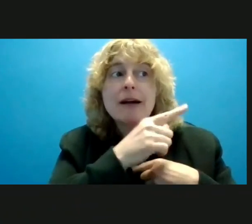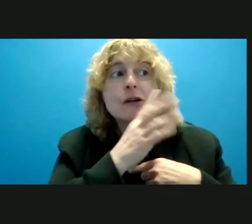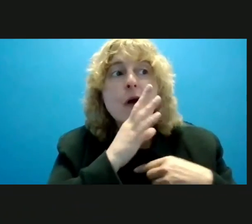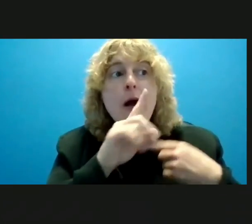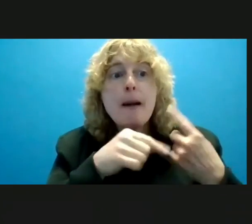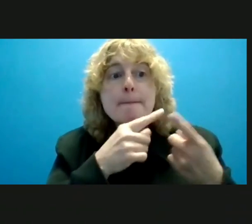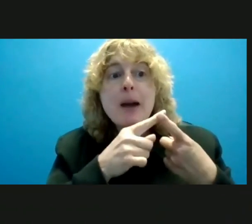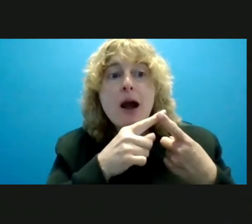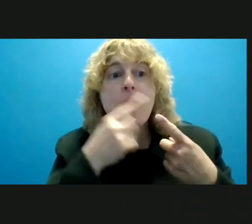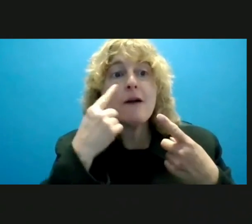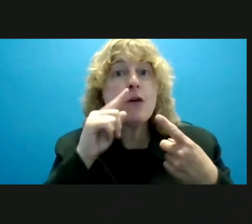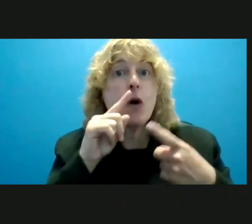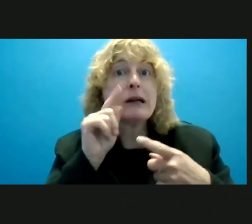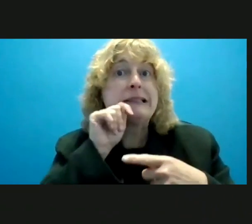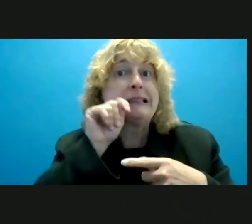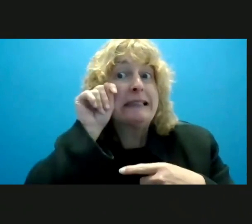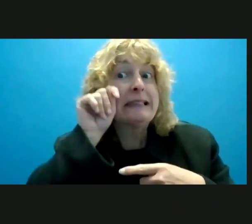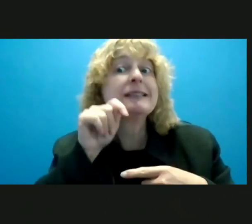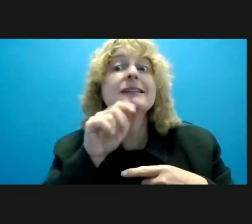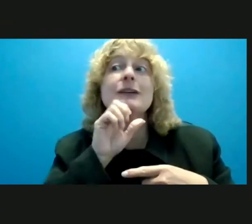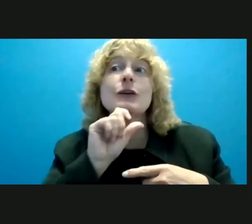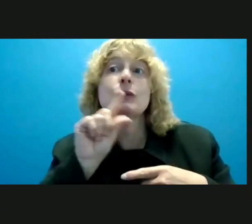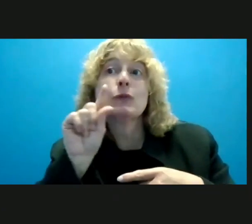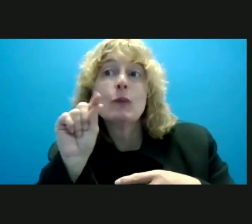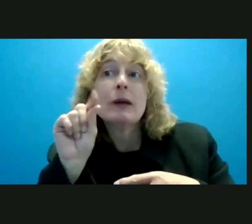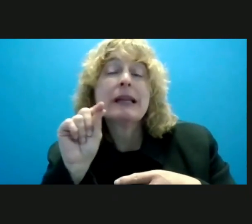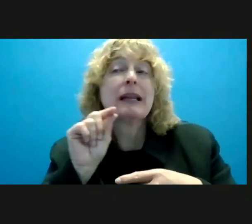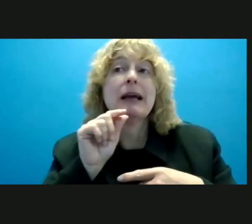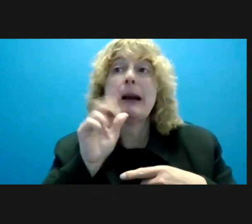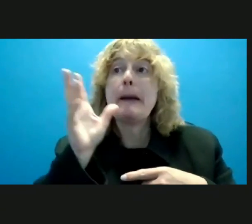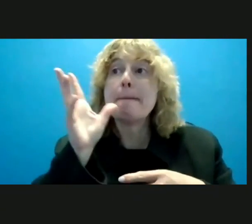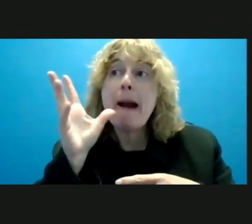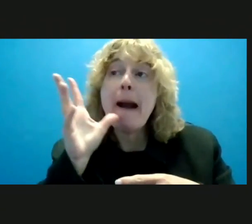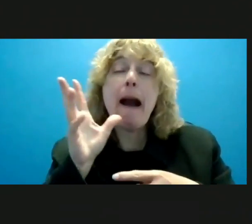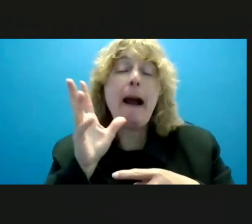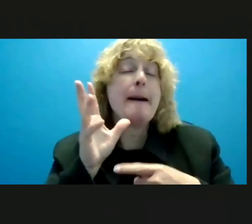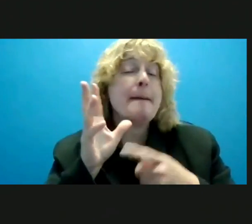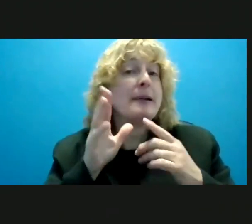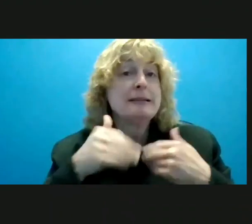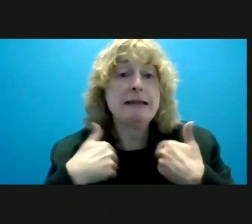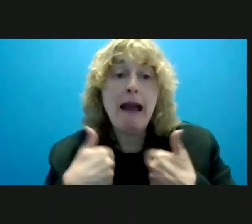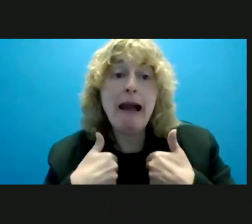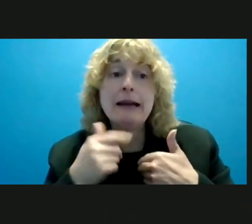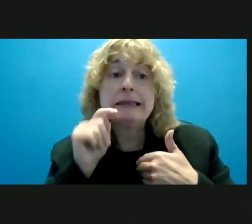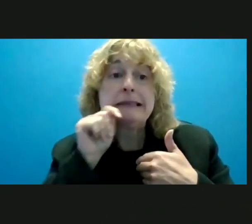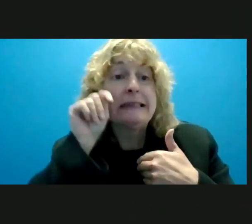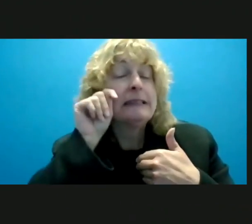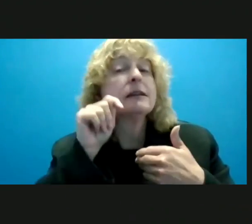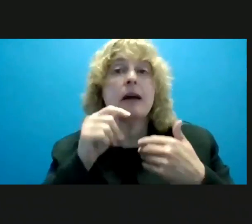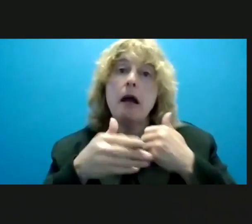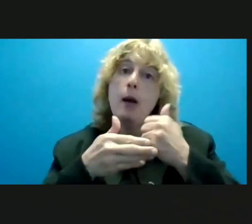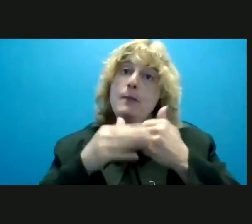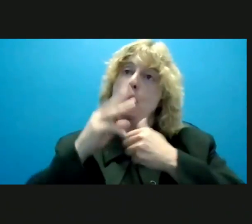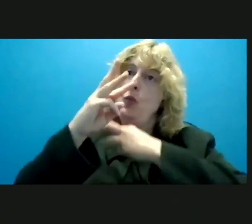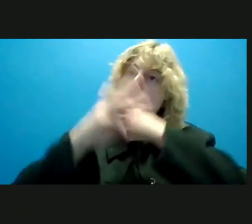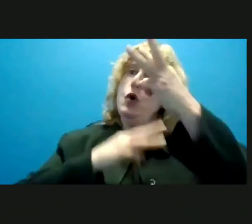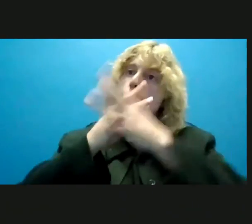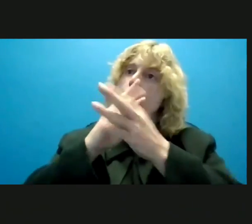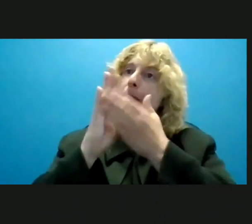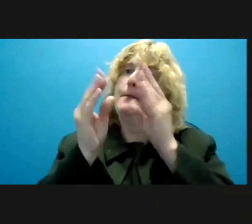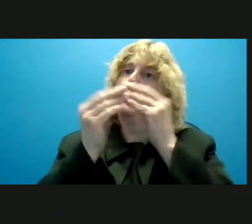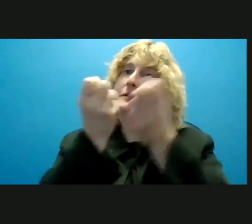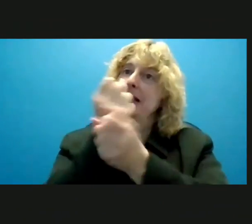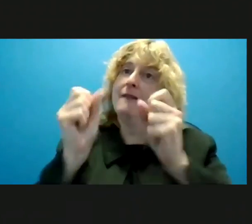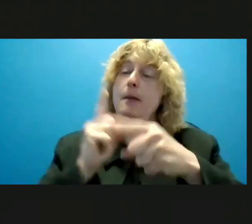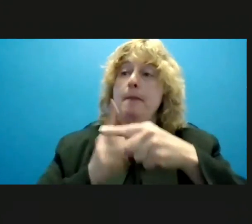We need to be vaccinated because just like vaccines have helped the world to be safer, it can also help us with COVID